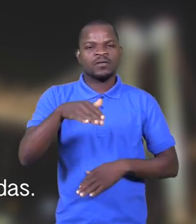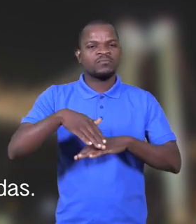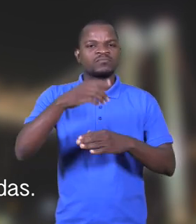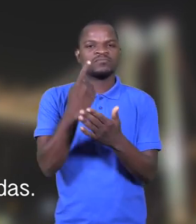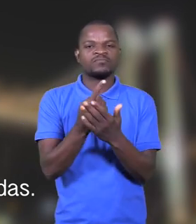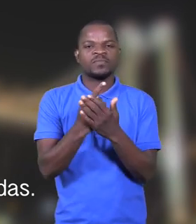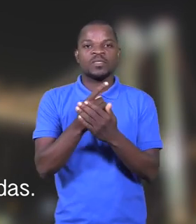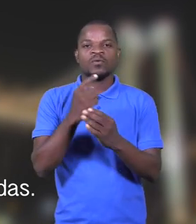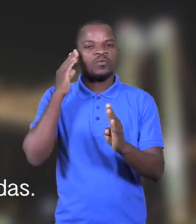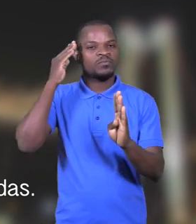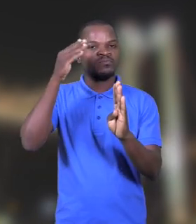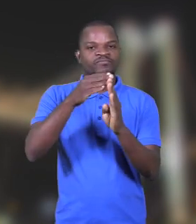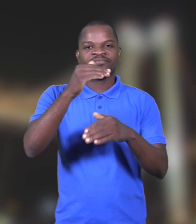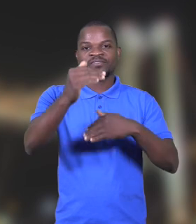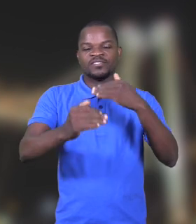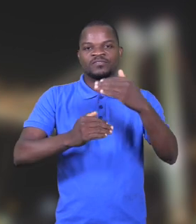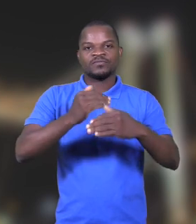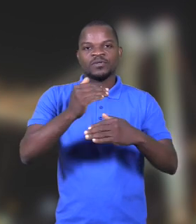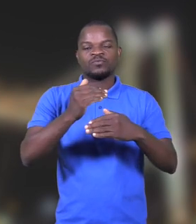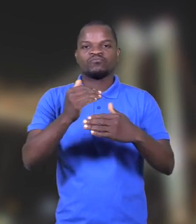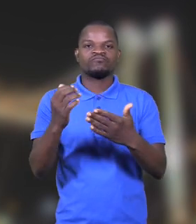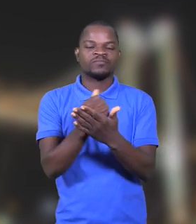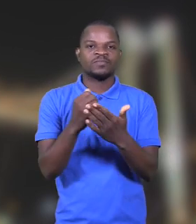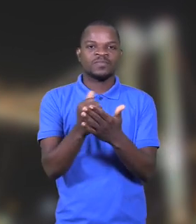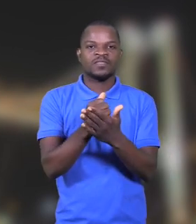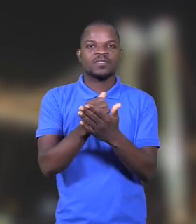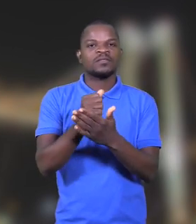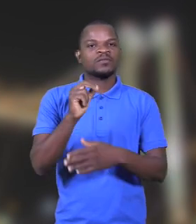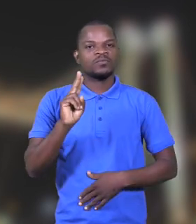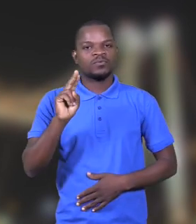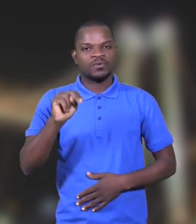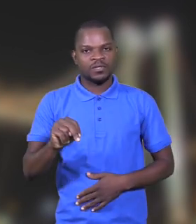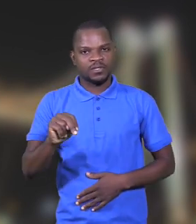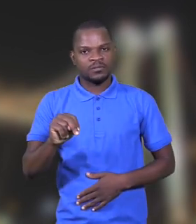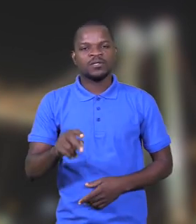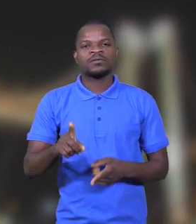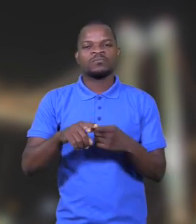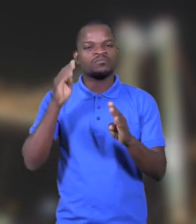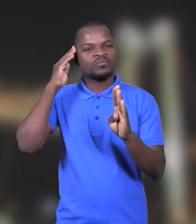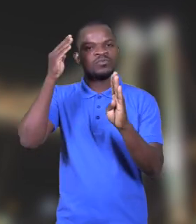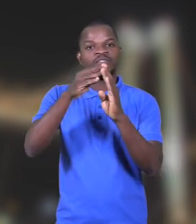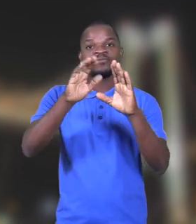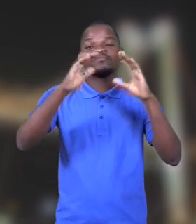Sustainable Development Goals. They are global goals with a holistic perspective.